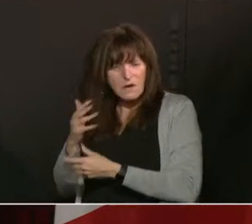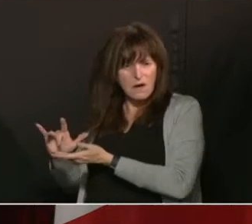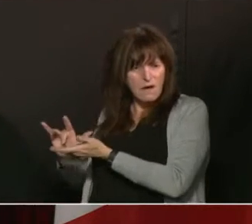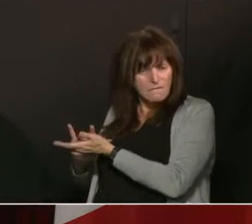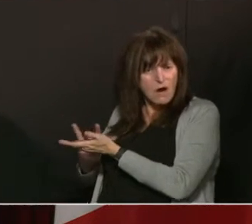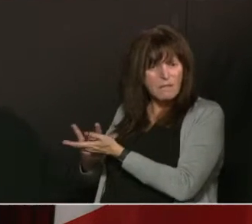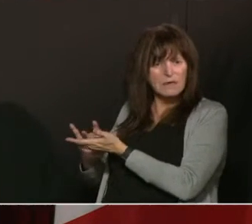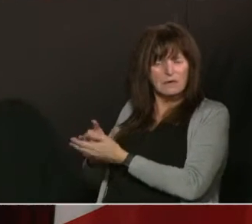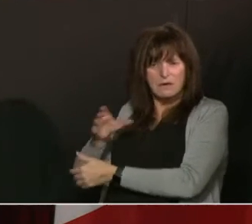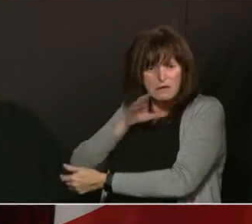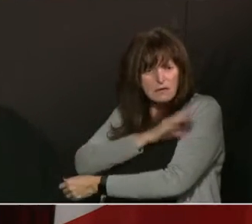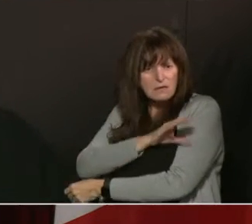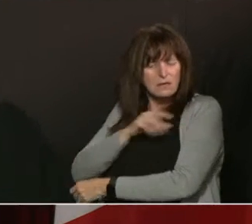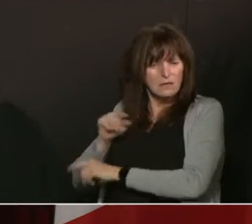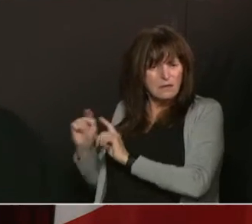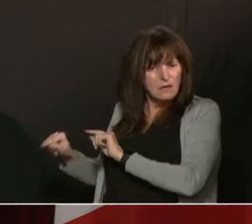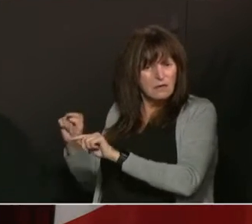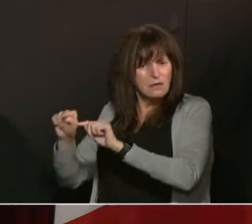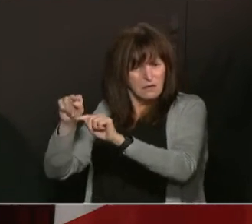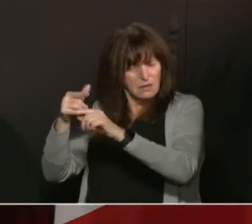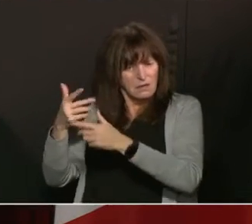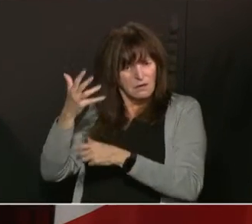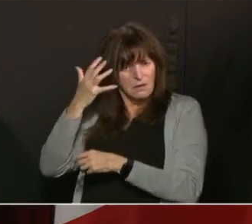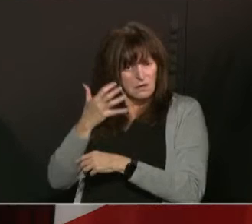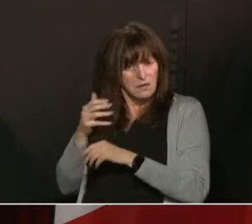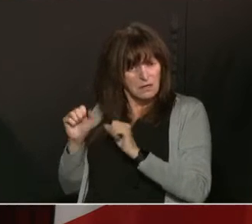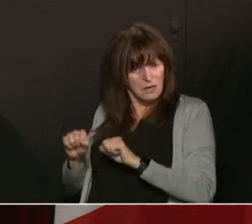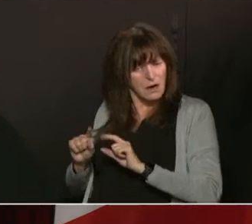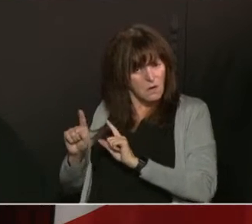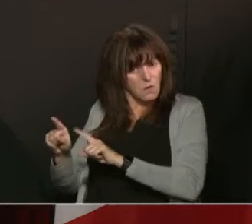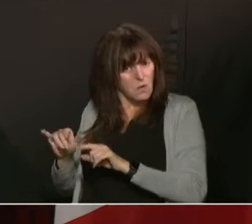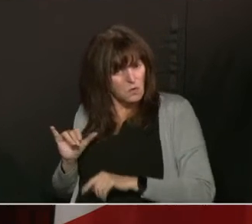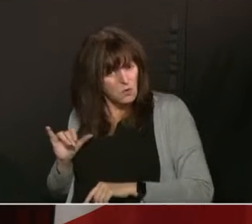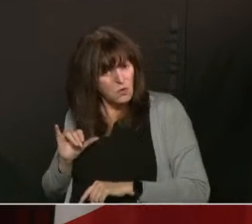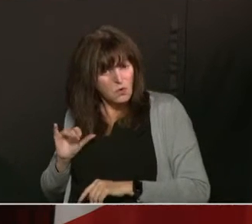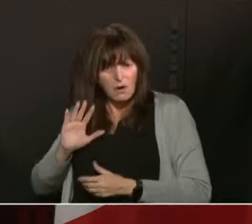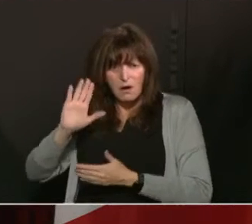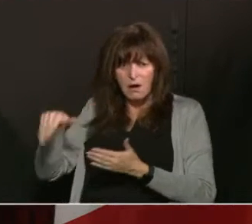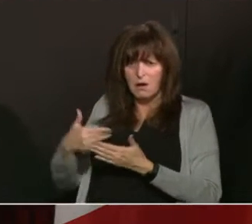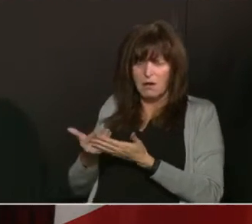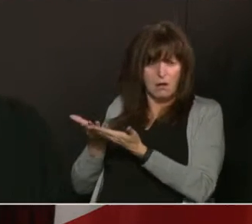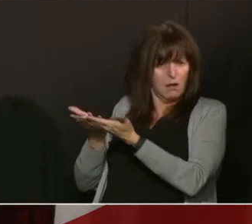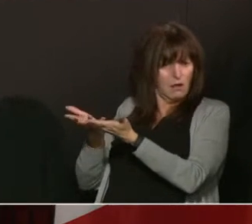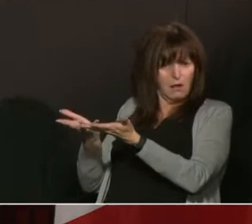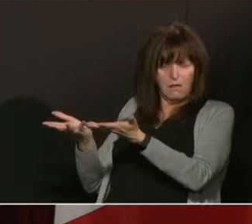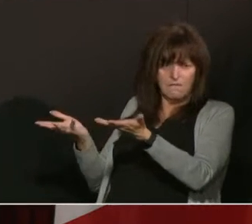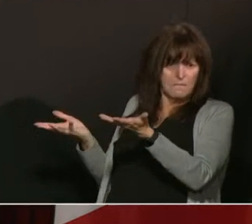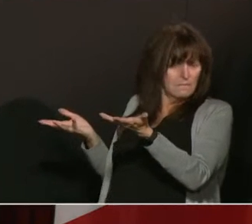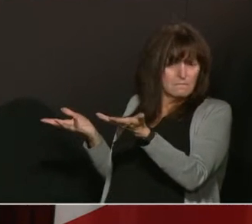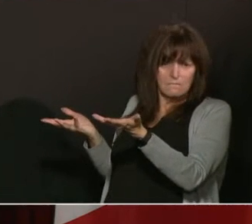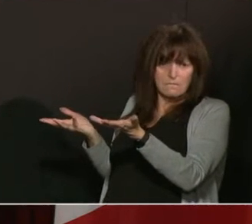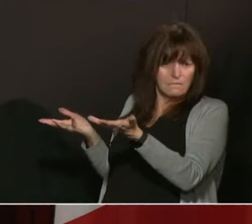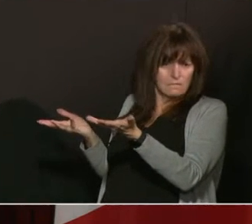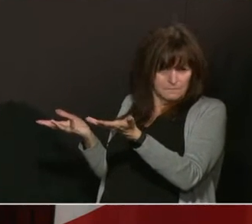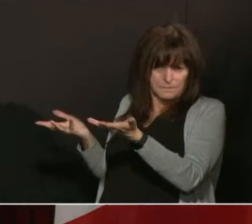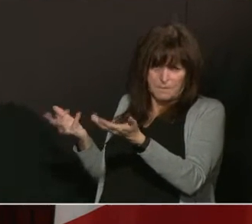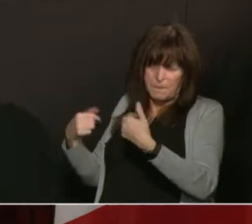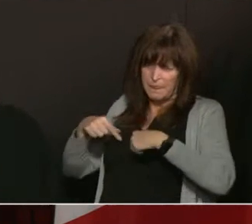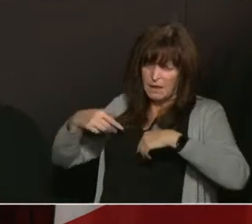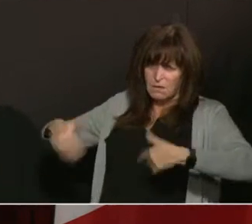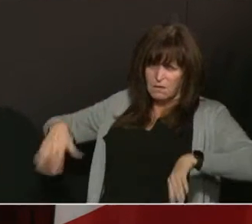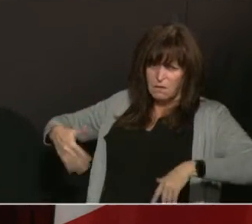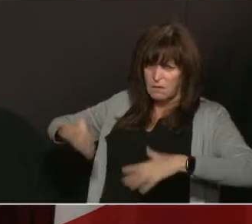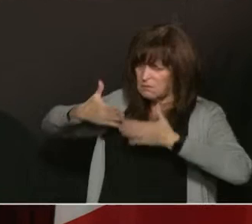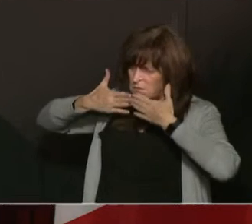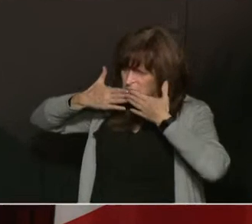now on a regular basis. All of the major partners are stepping up to protect Ontarians, and we should be thankful of